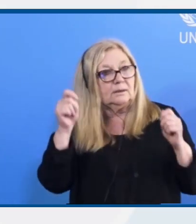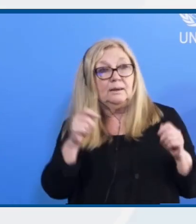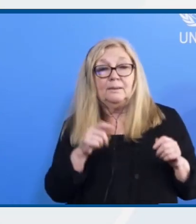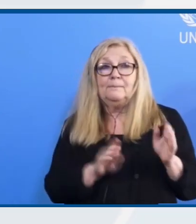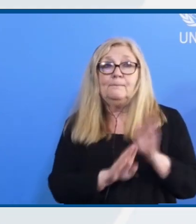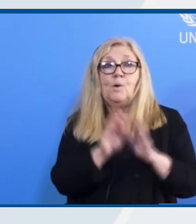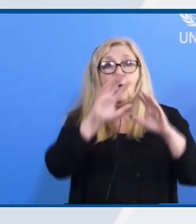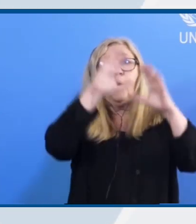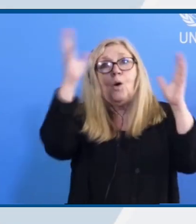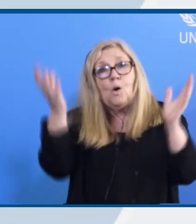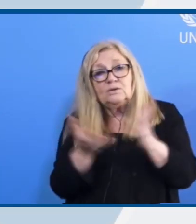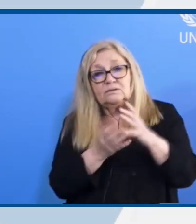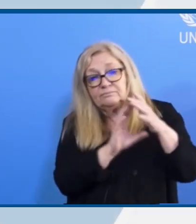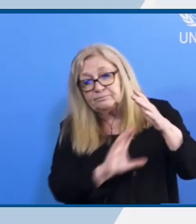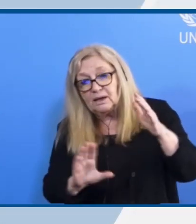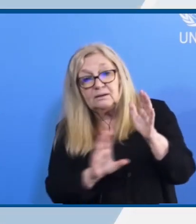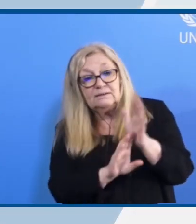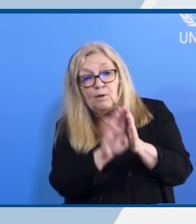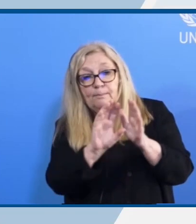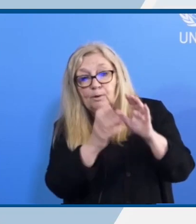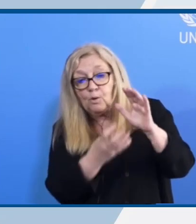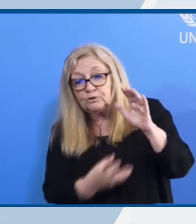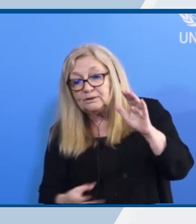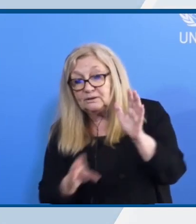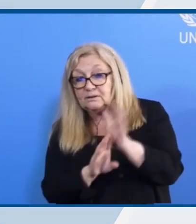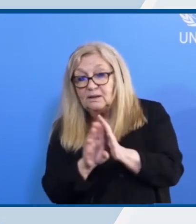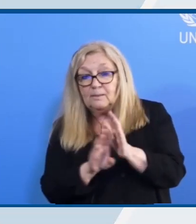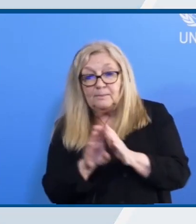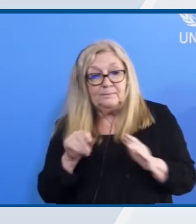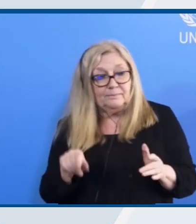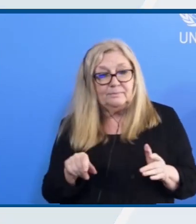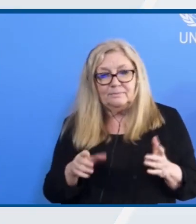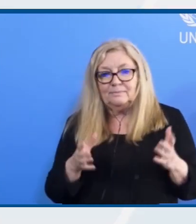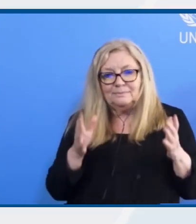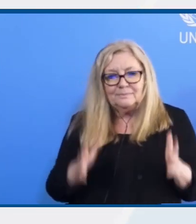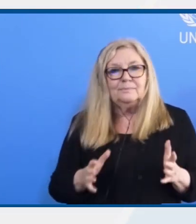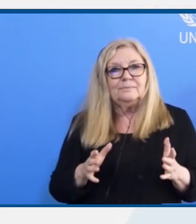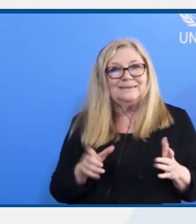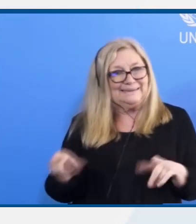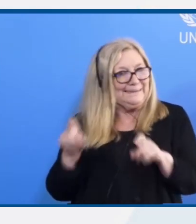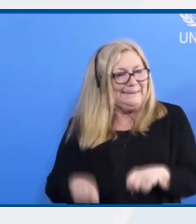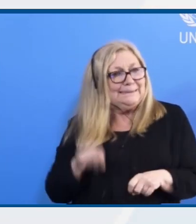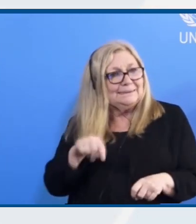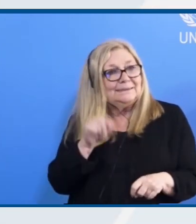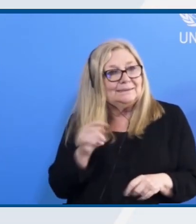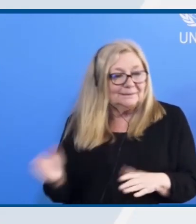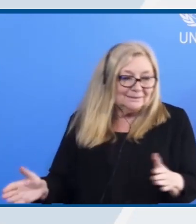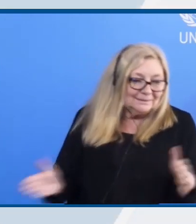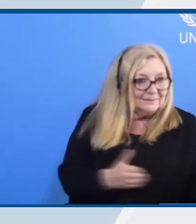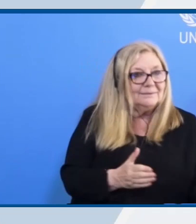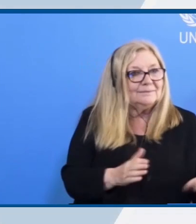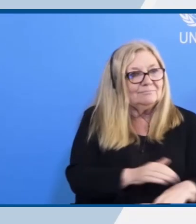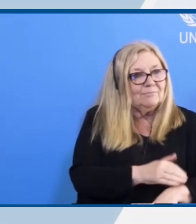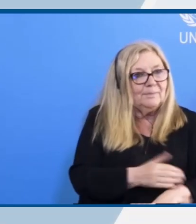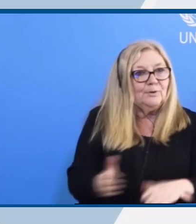need and urgently want. And here, one of the things that we found to be pretty interesting is to try to find that